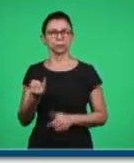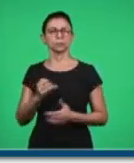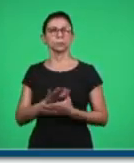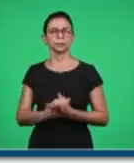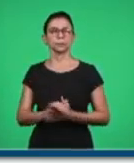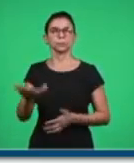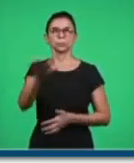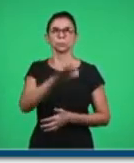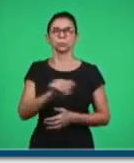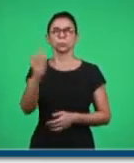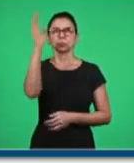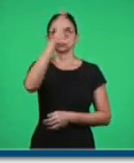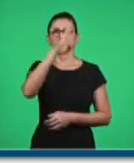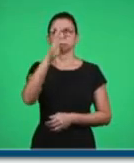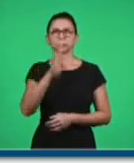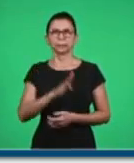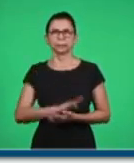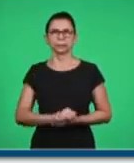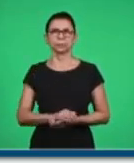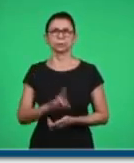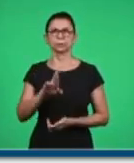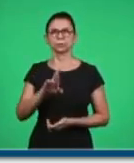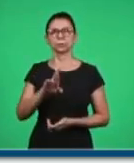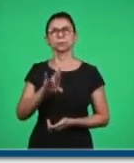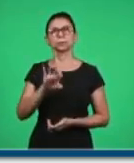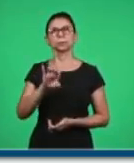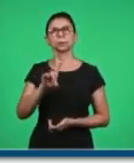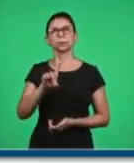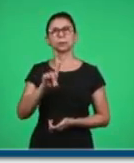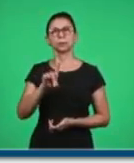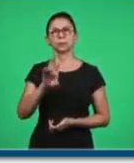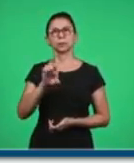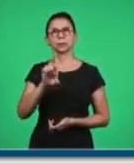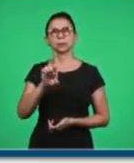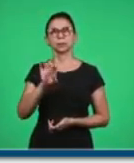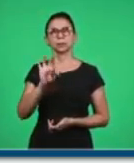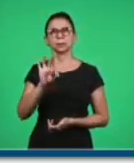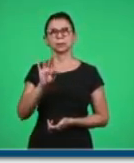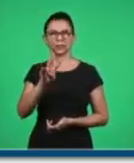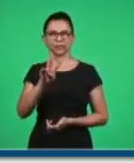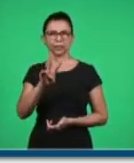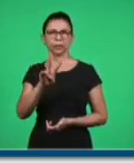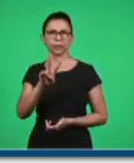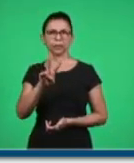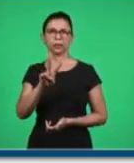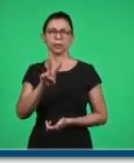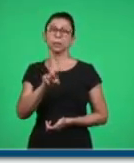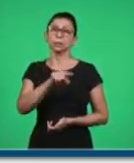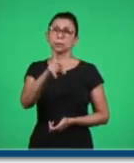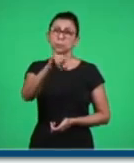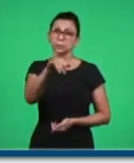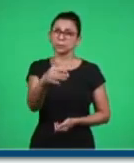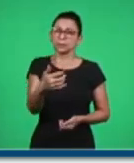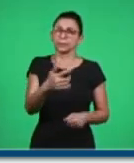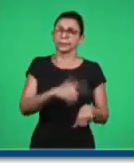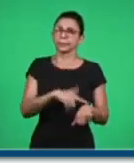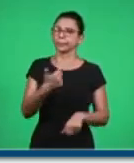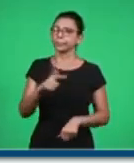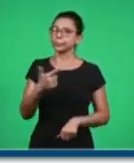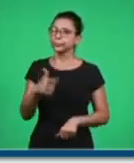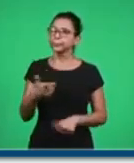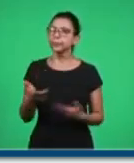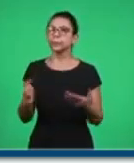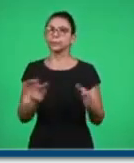for the entire country on Rede TV on January 4th. We're going to rebroadcast that